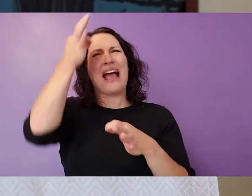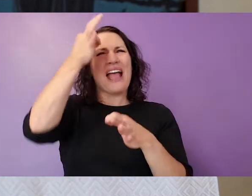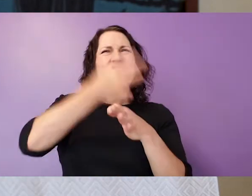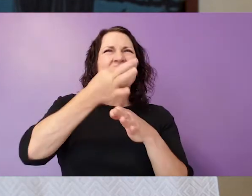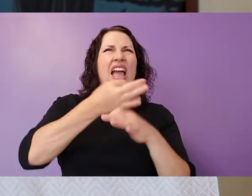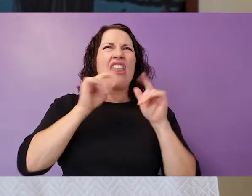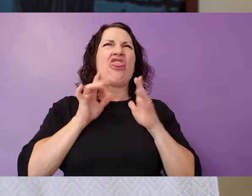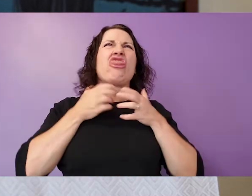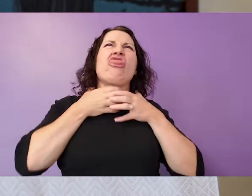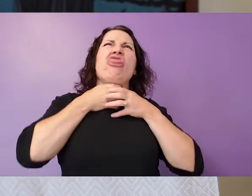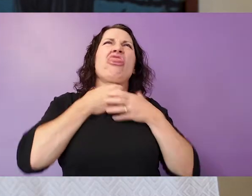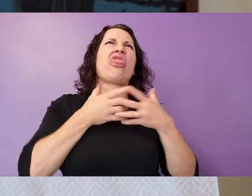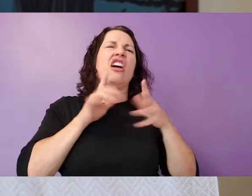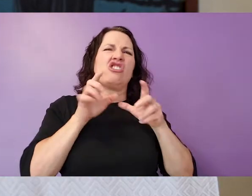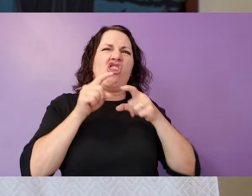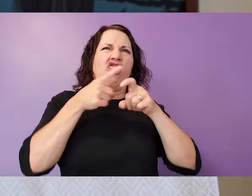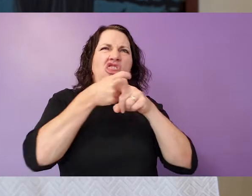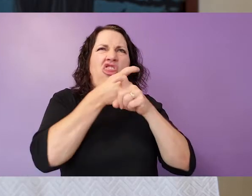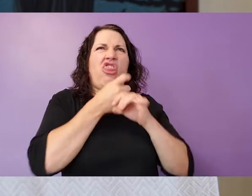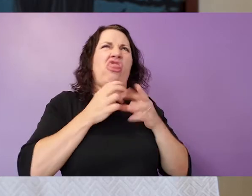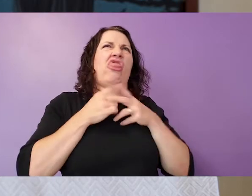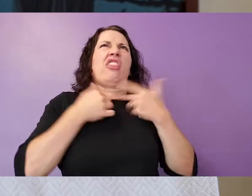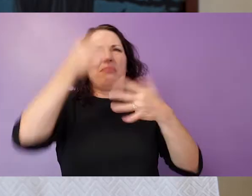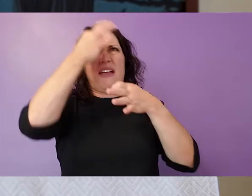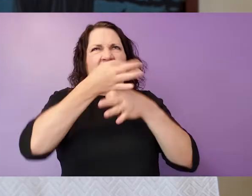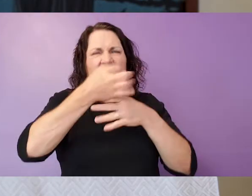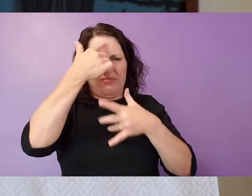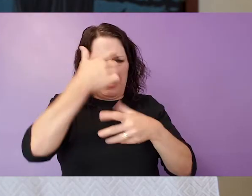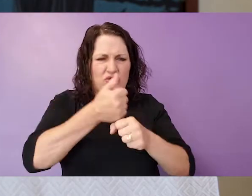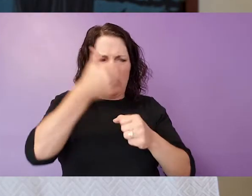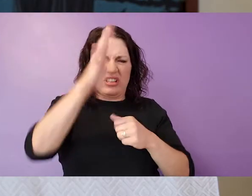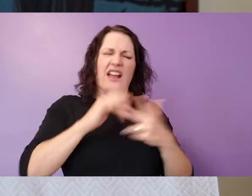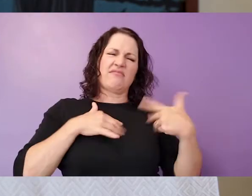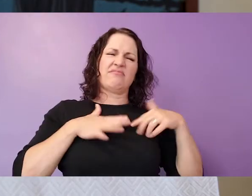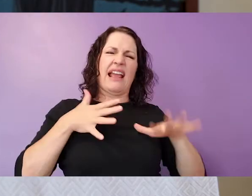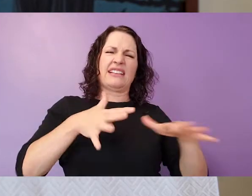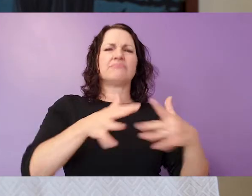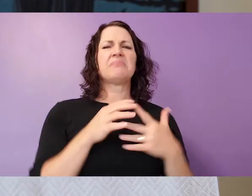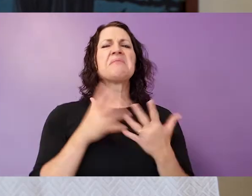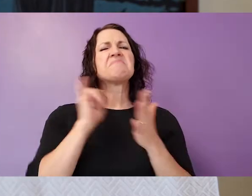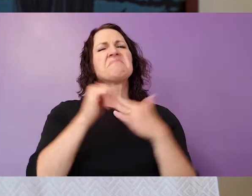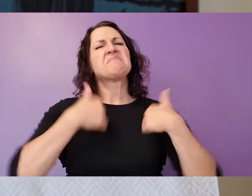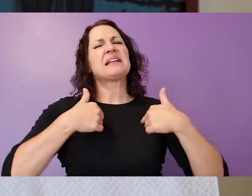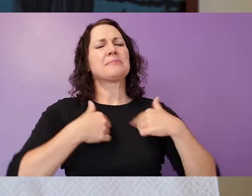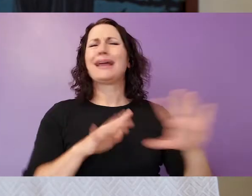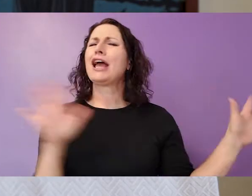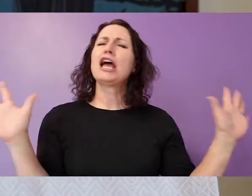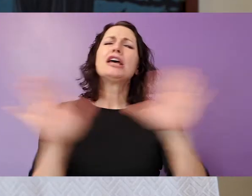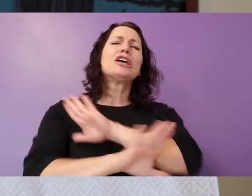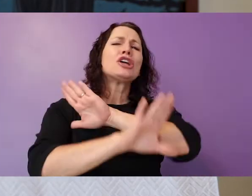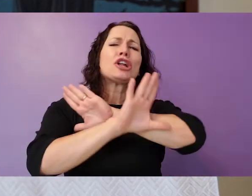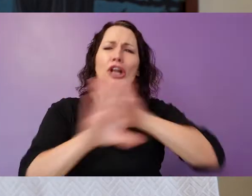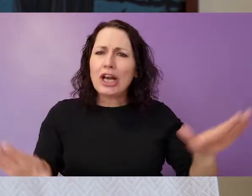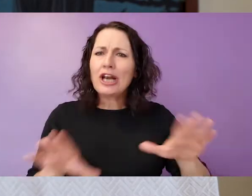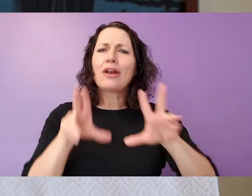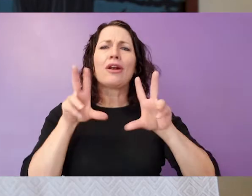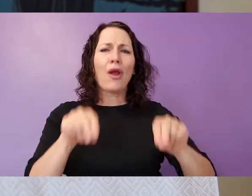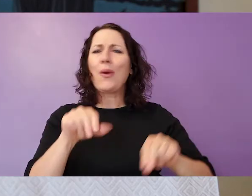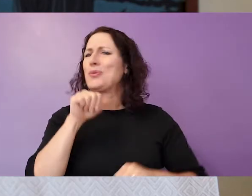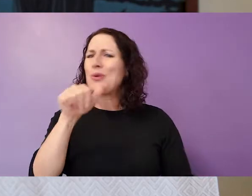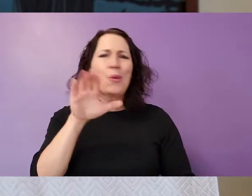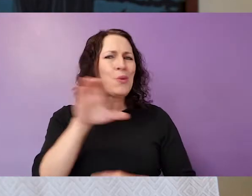choked. My trust in God gets choked by the anxieties. Yeah, that's me. No, don't do